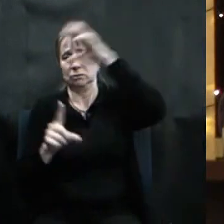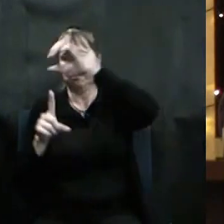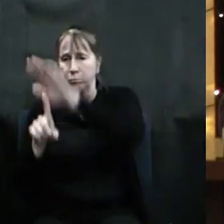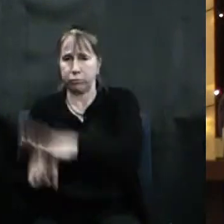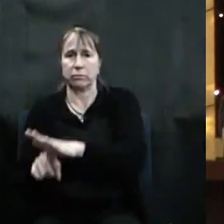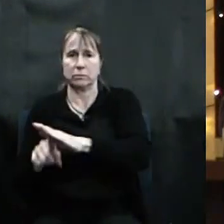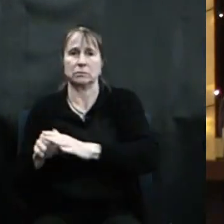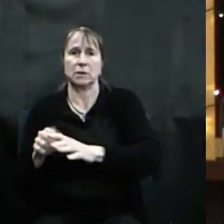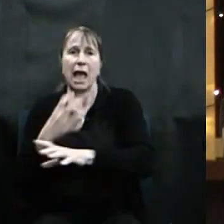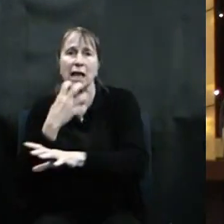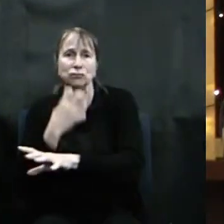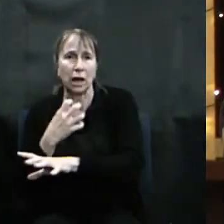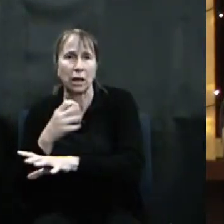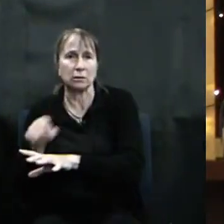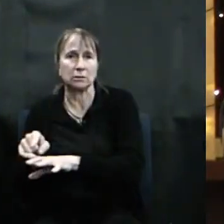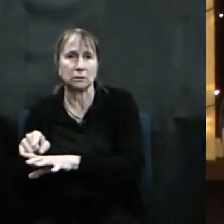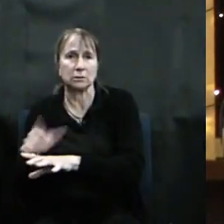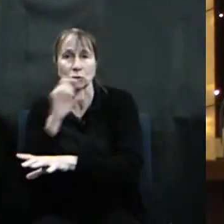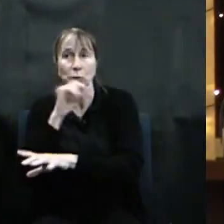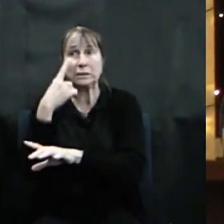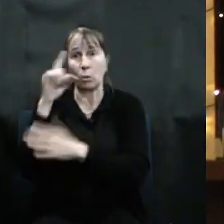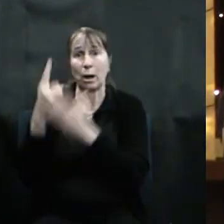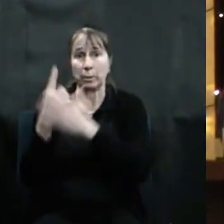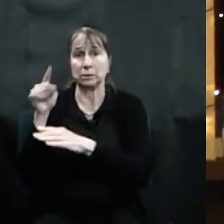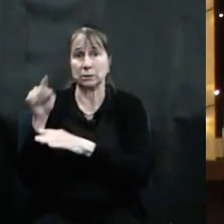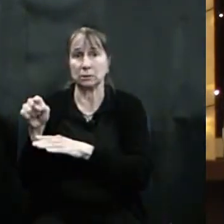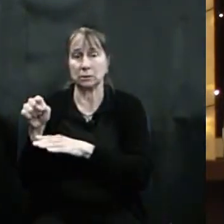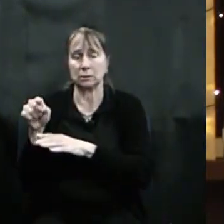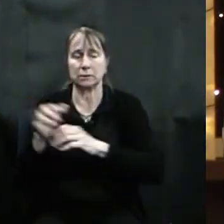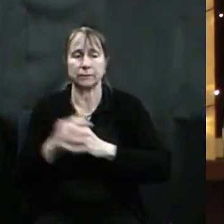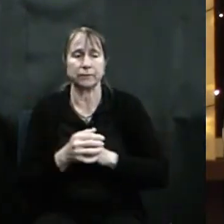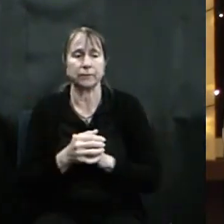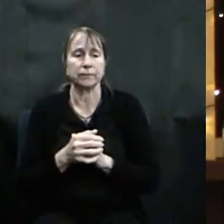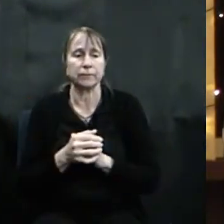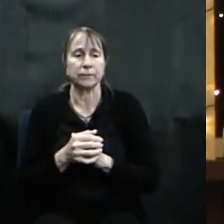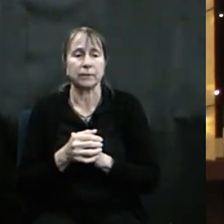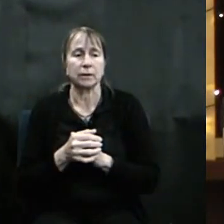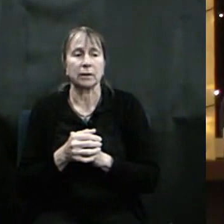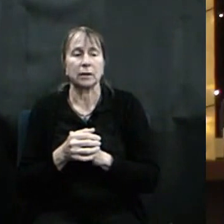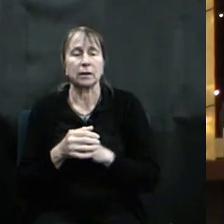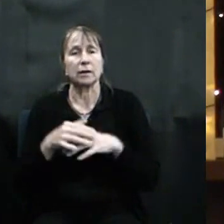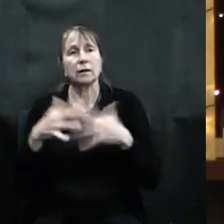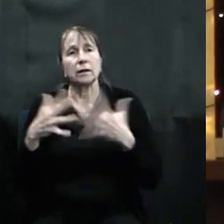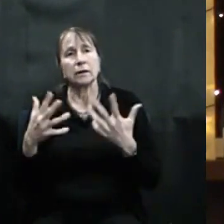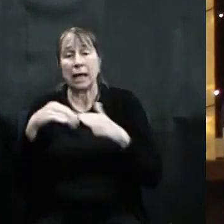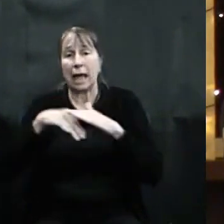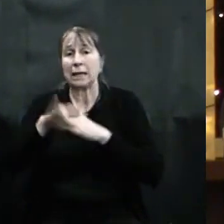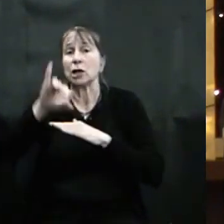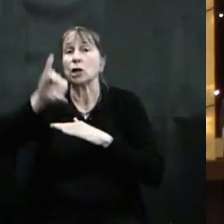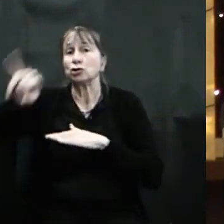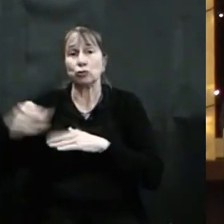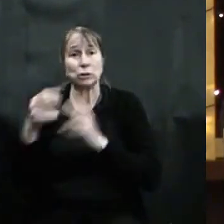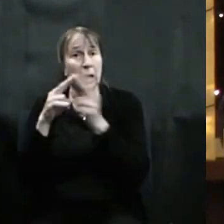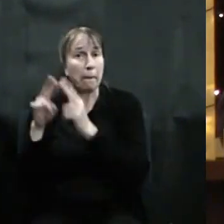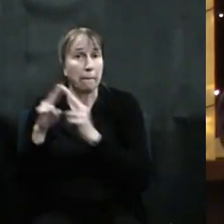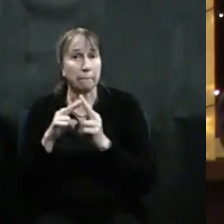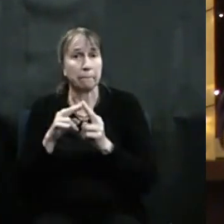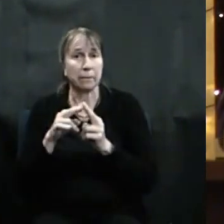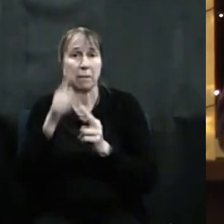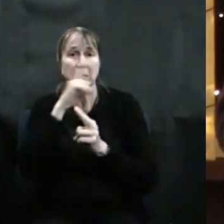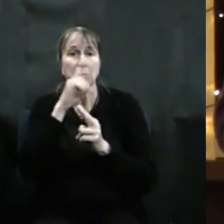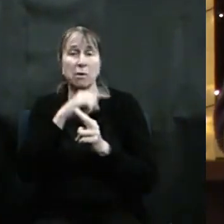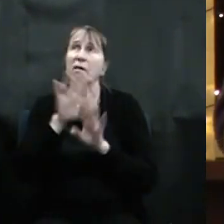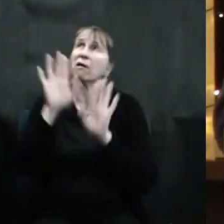You see it at the top of the arm up there. I guess living in the comforts of Judah's capital in Jerusalem, you didn't worry about it too